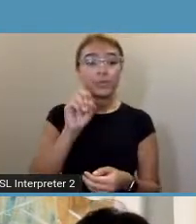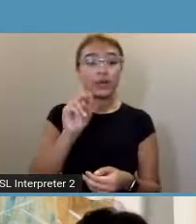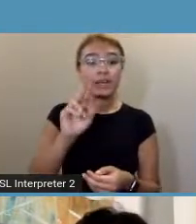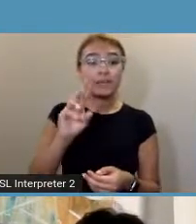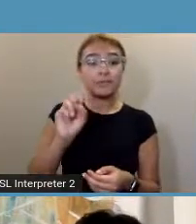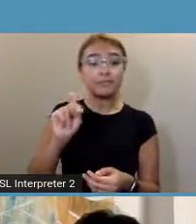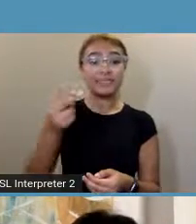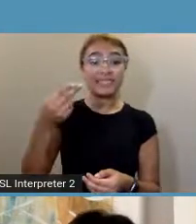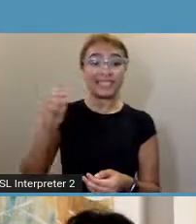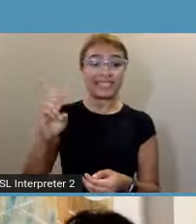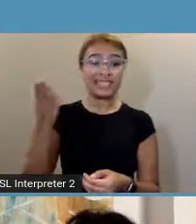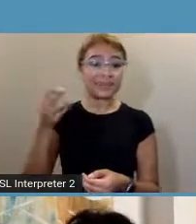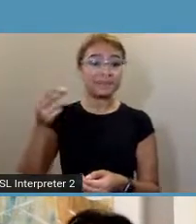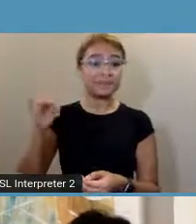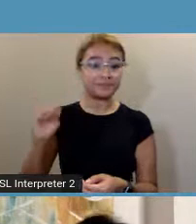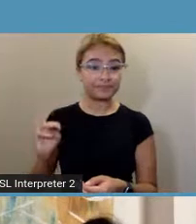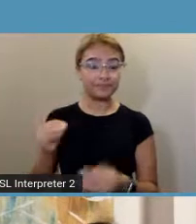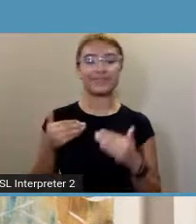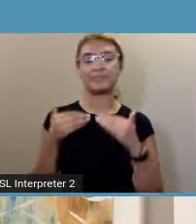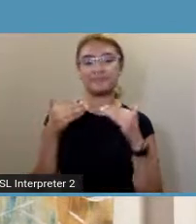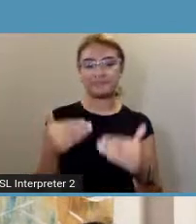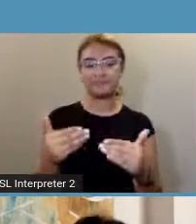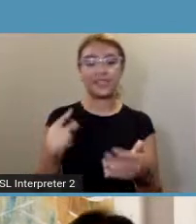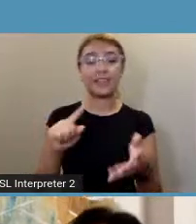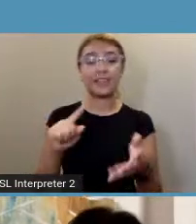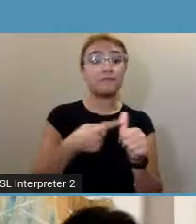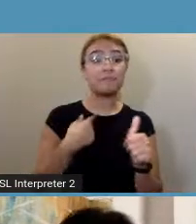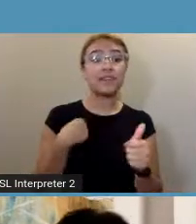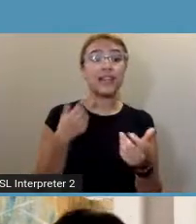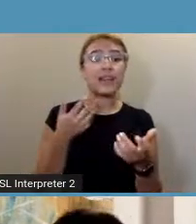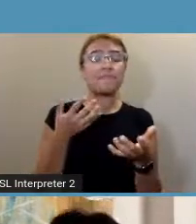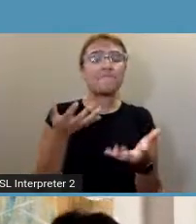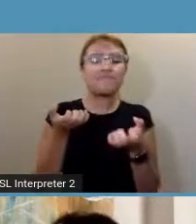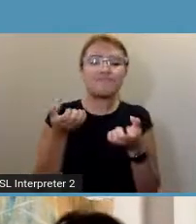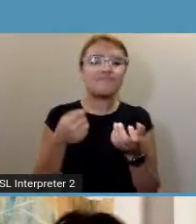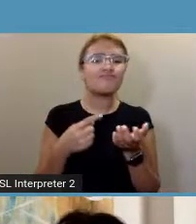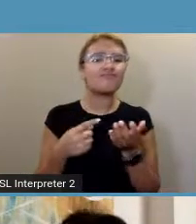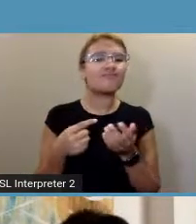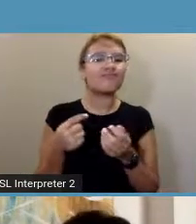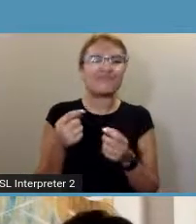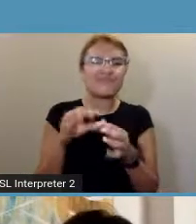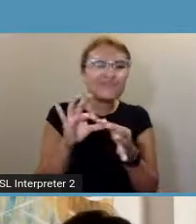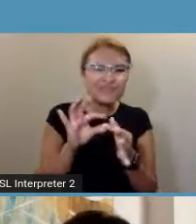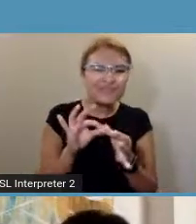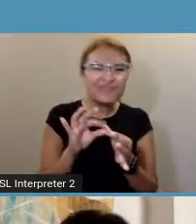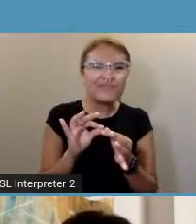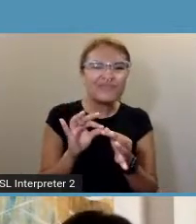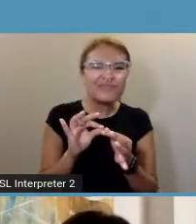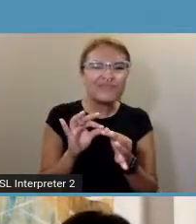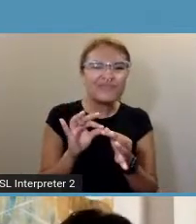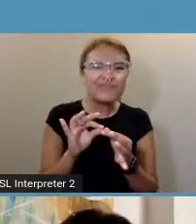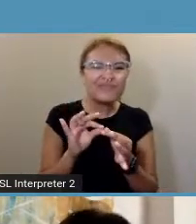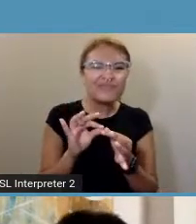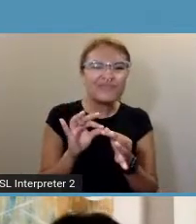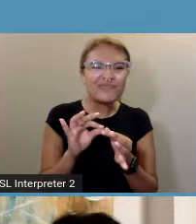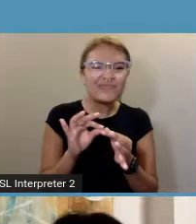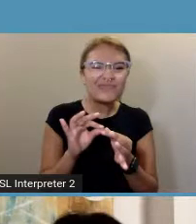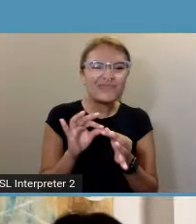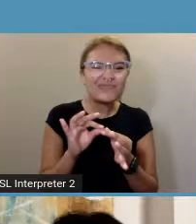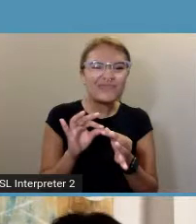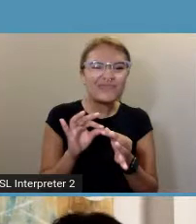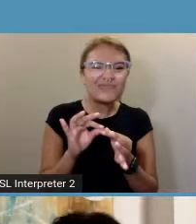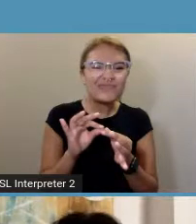now. And let's move on. First, I wanted to make a little disclaimer. All these workflow ideas can be adapted. Like, you don't have to